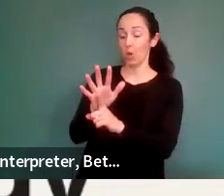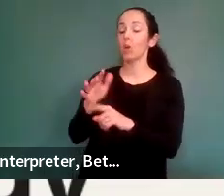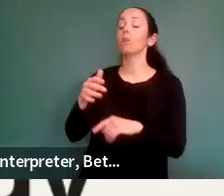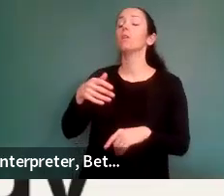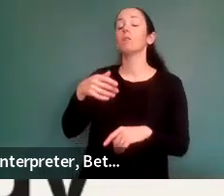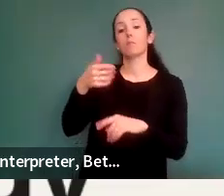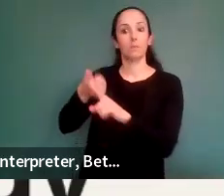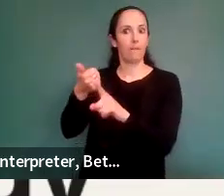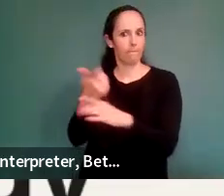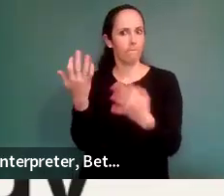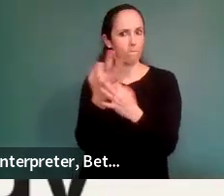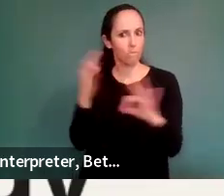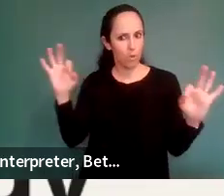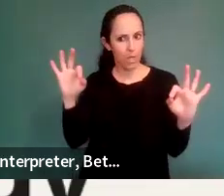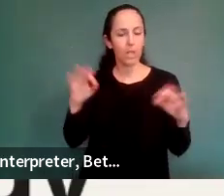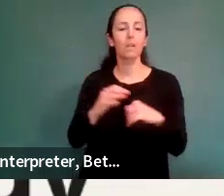NVDA.